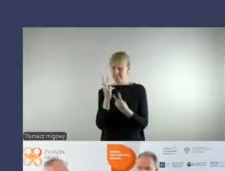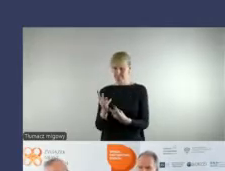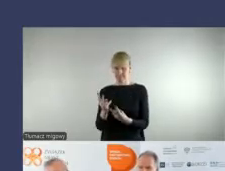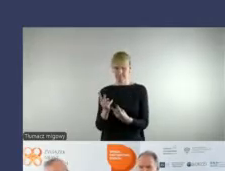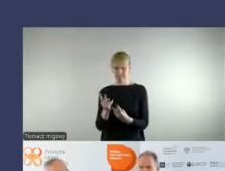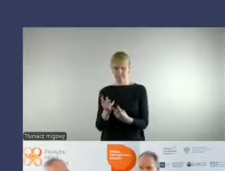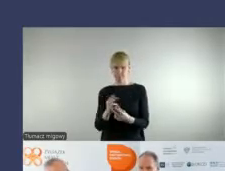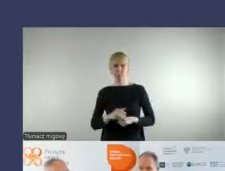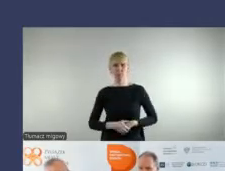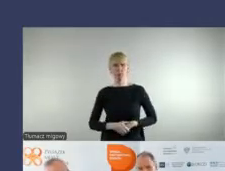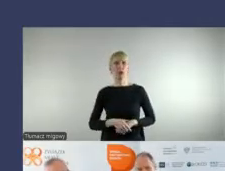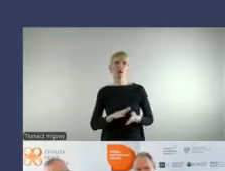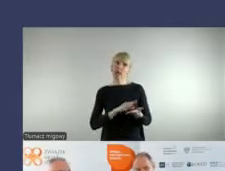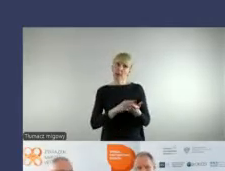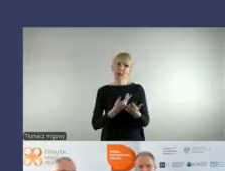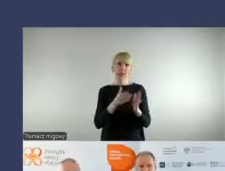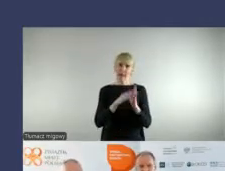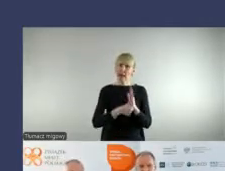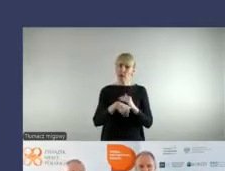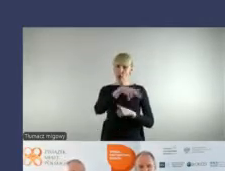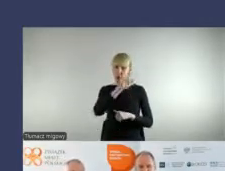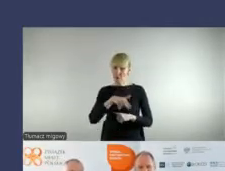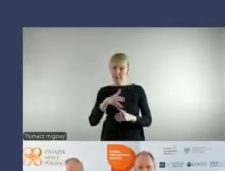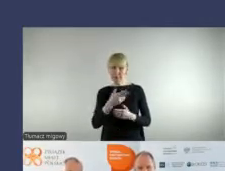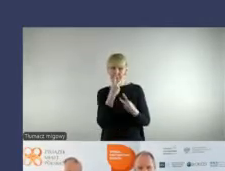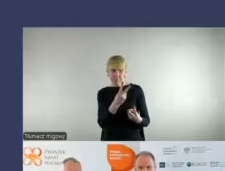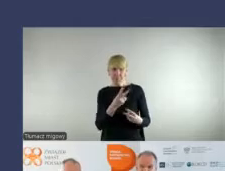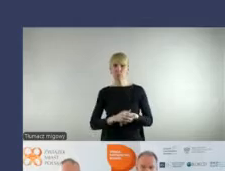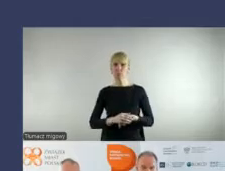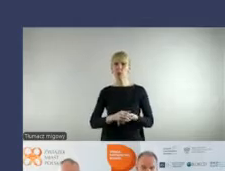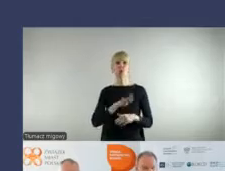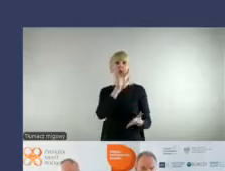at it from different perspectives. From the perspective of Norwegian cities,